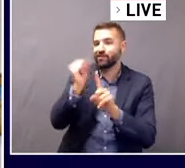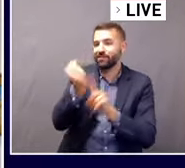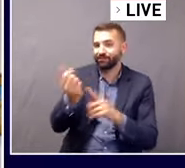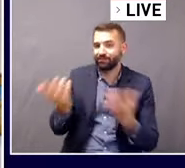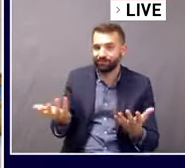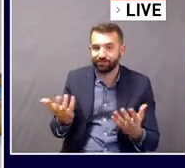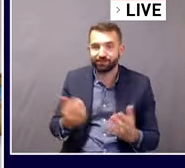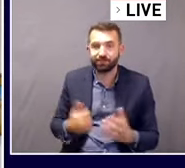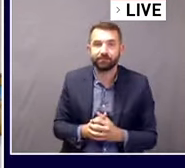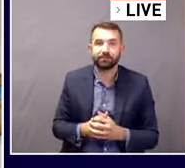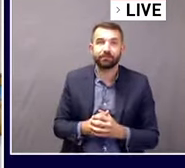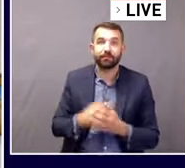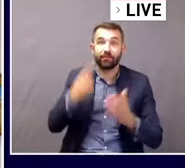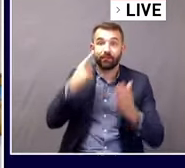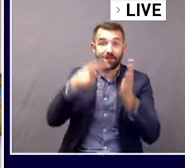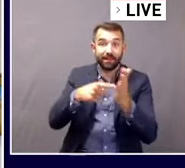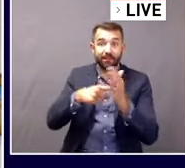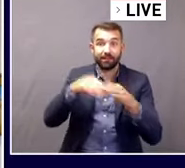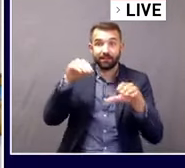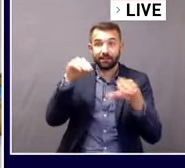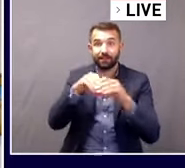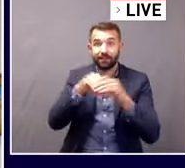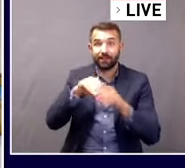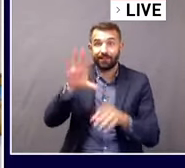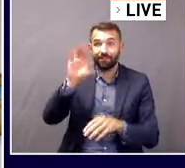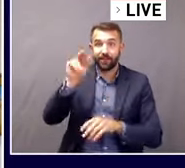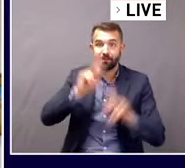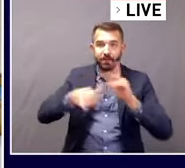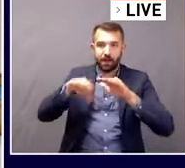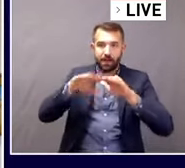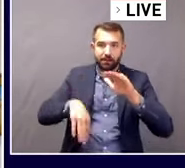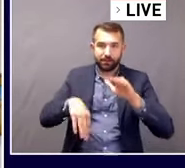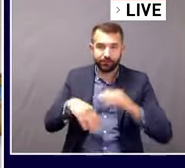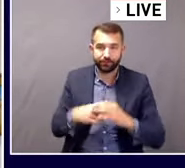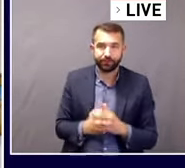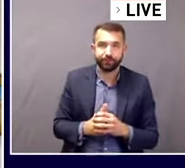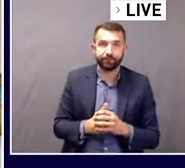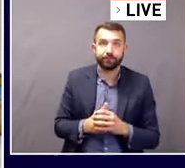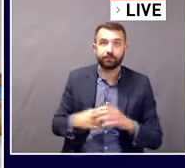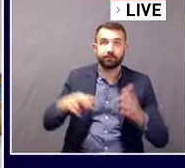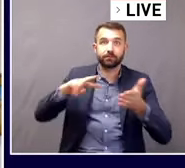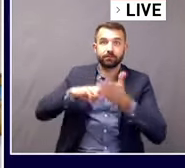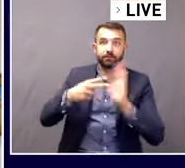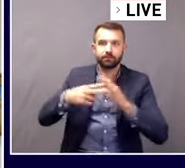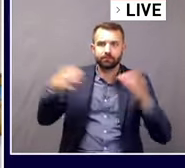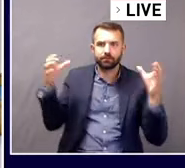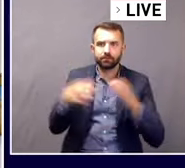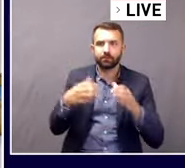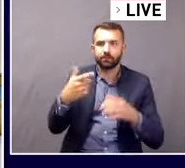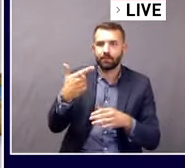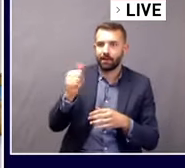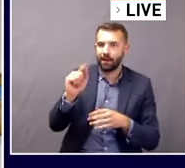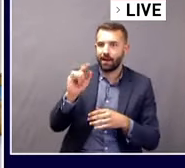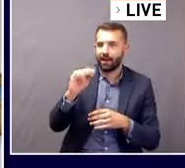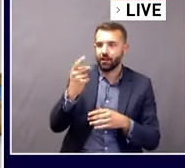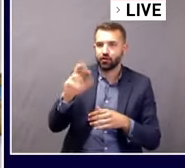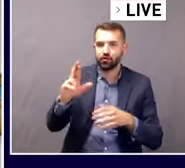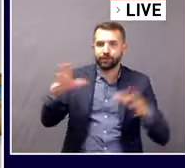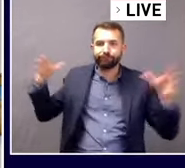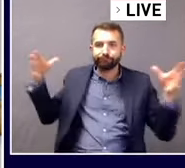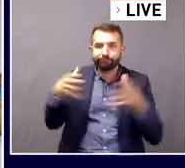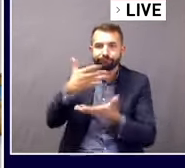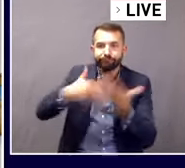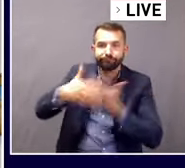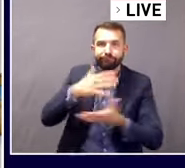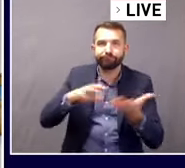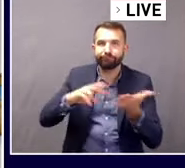50 people indoors, but how a gathering is thought of in an office building varies very much based on the structure of the